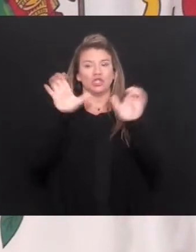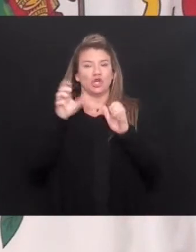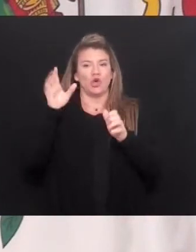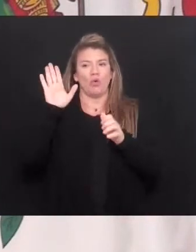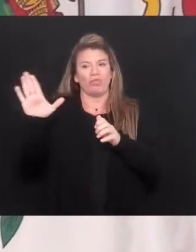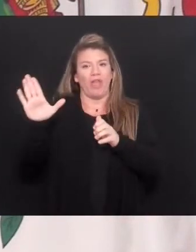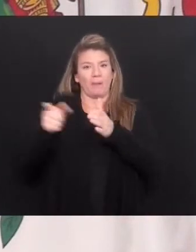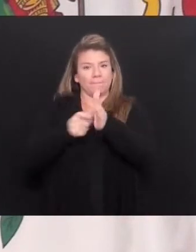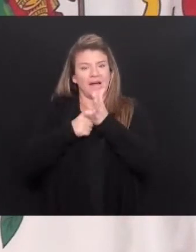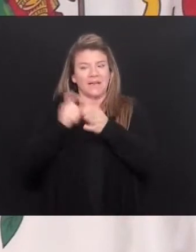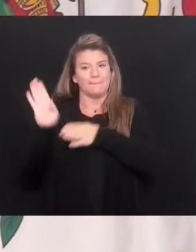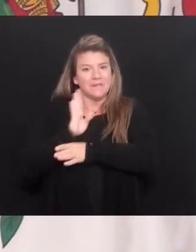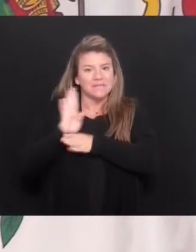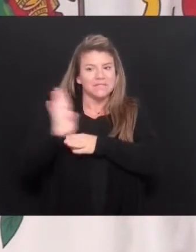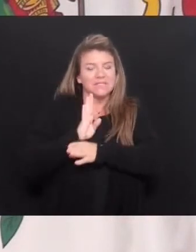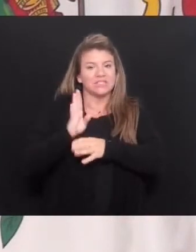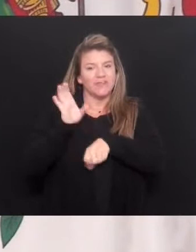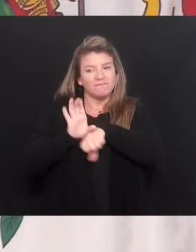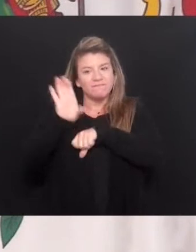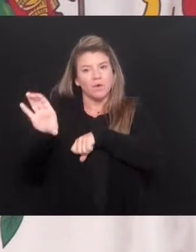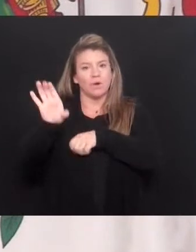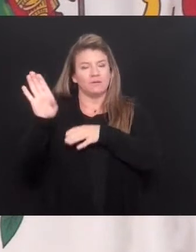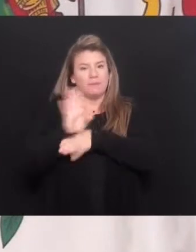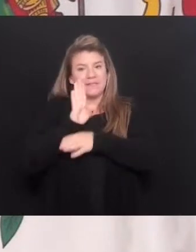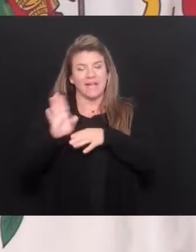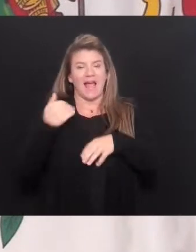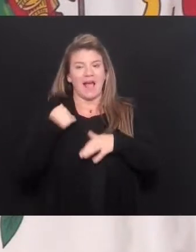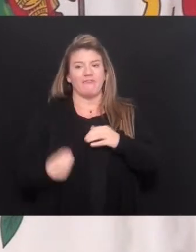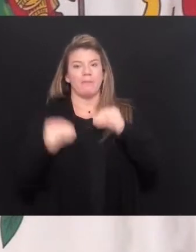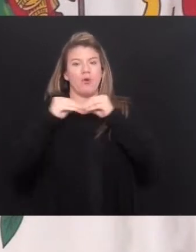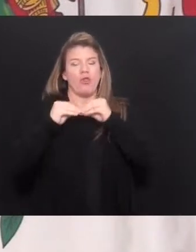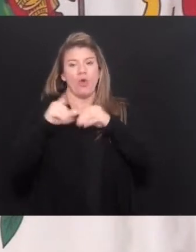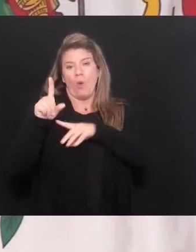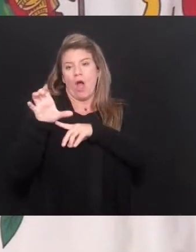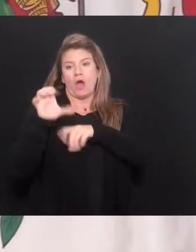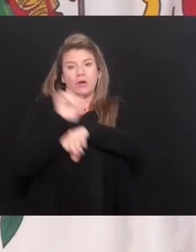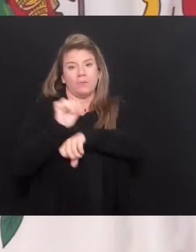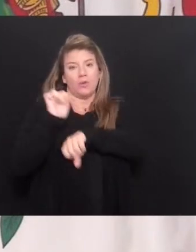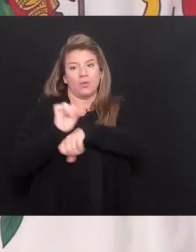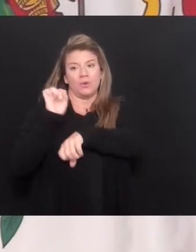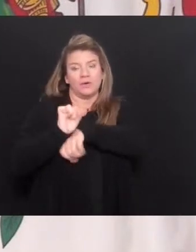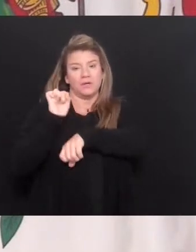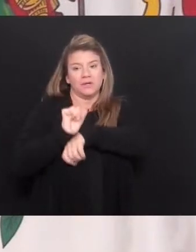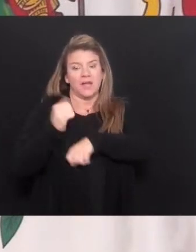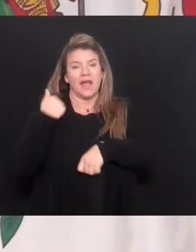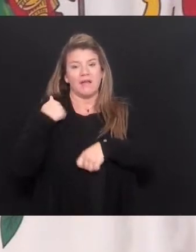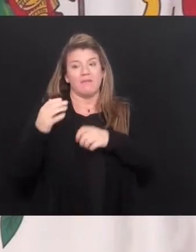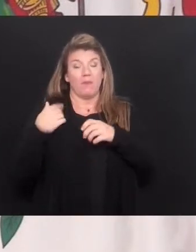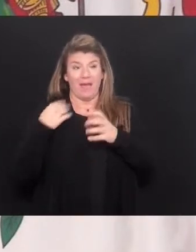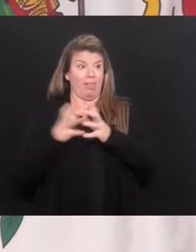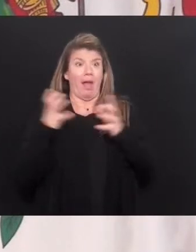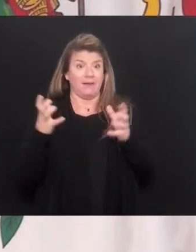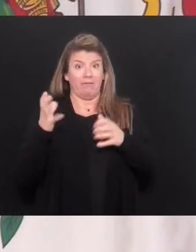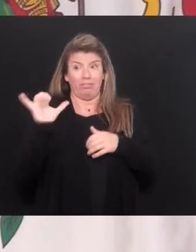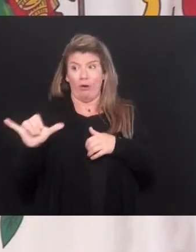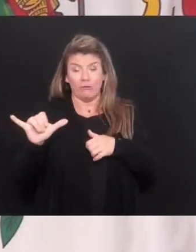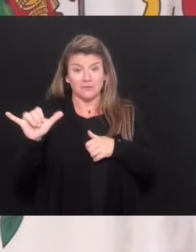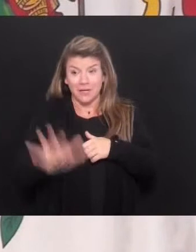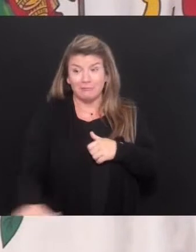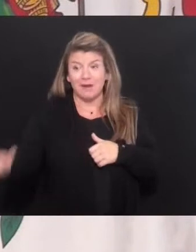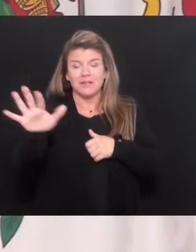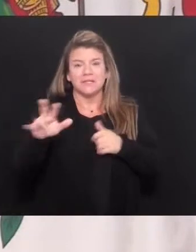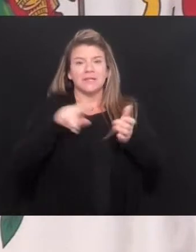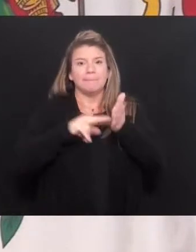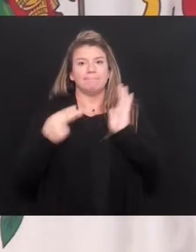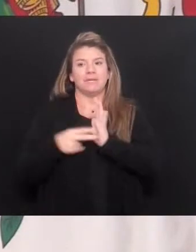businesses to make, businesses in excess of over 100 employees, and there's lots and lots and lots of those that have to get